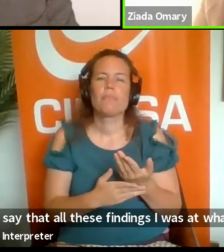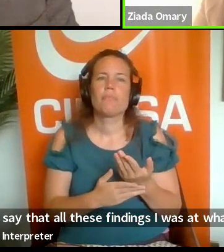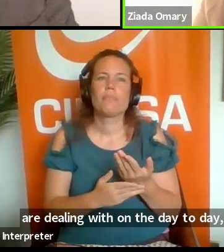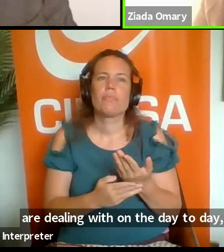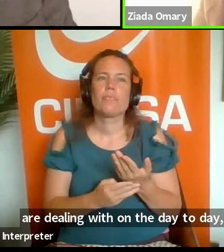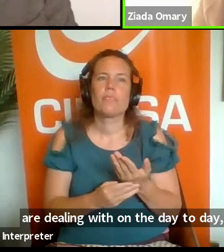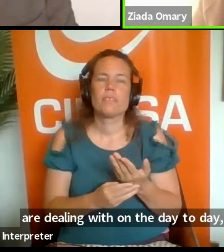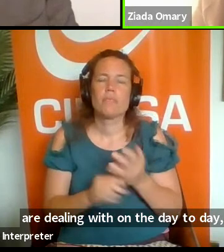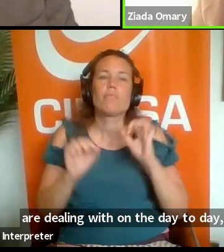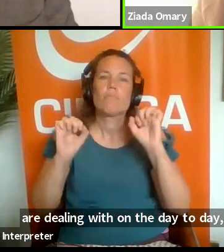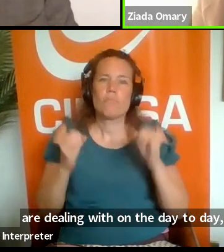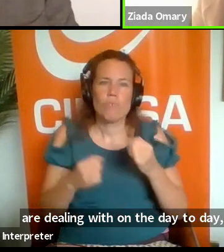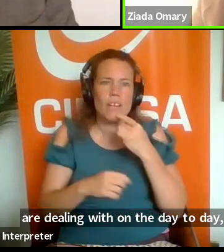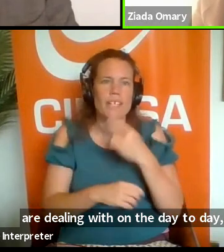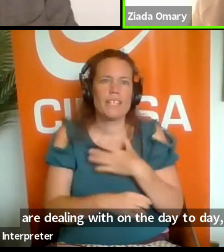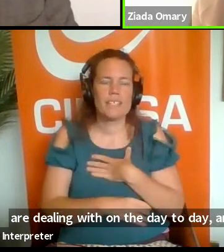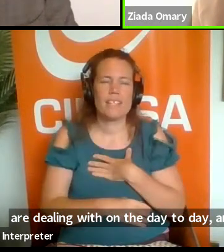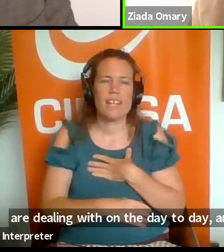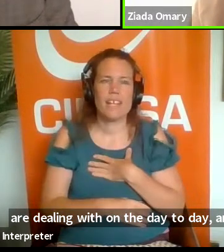I can just say that